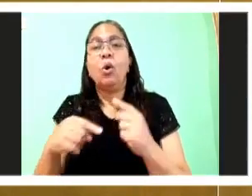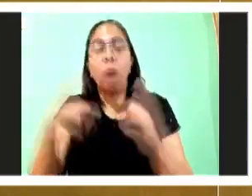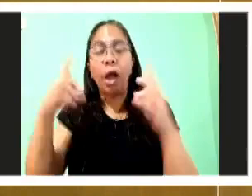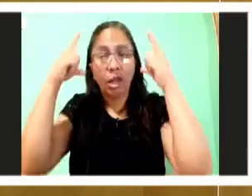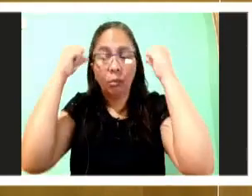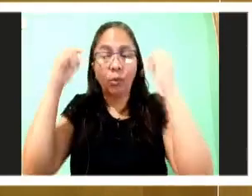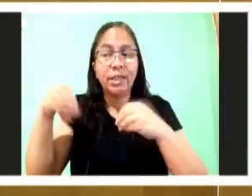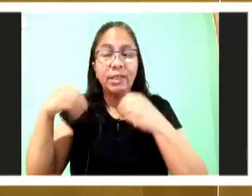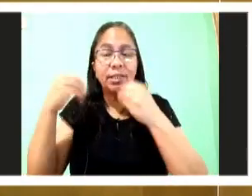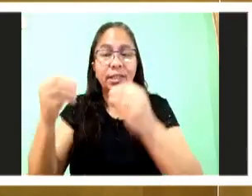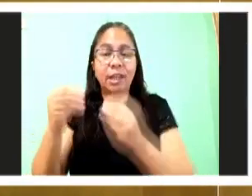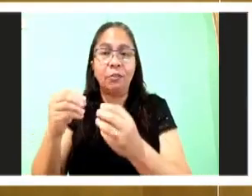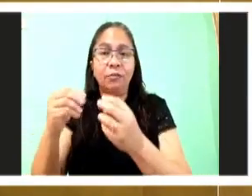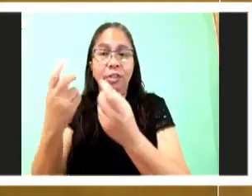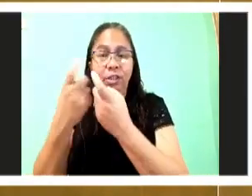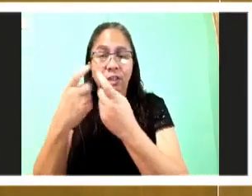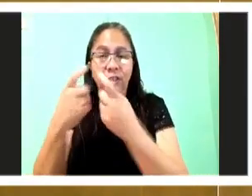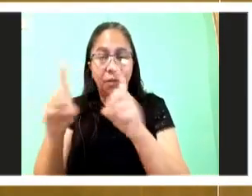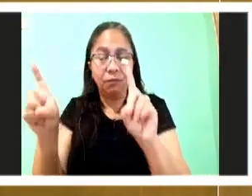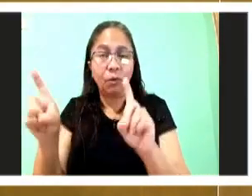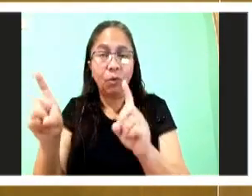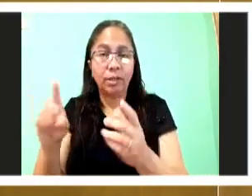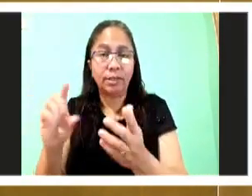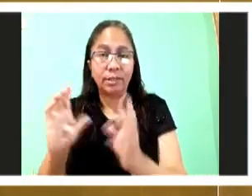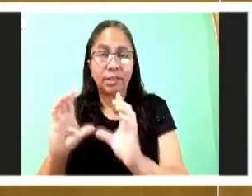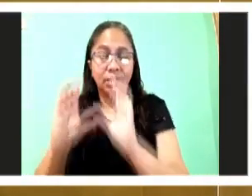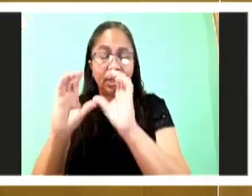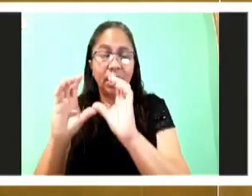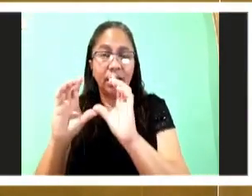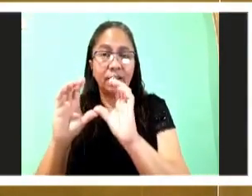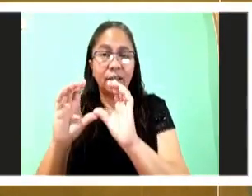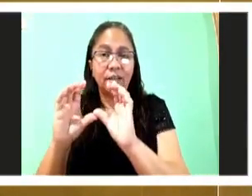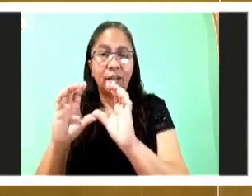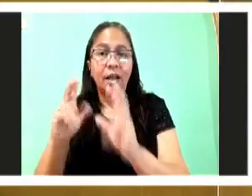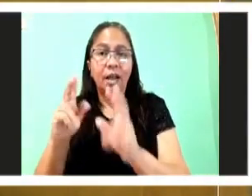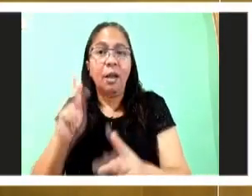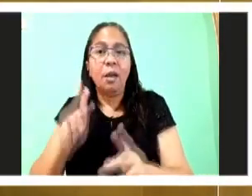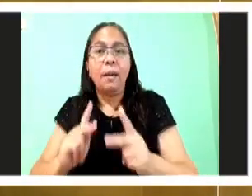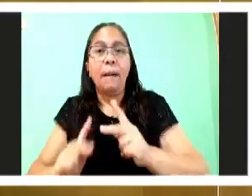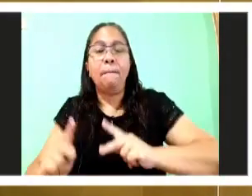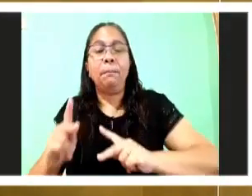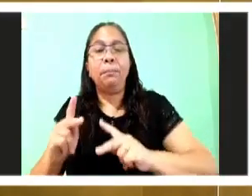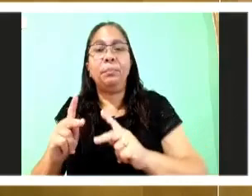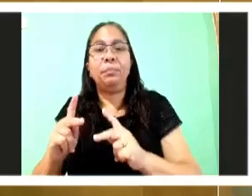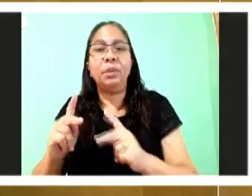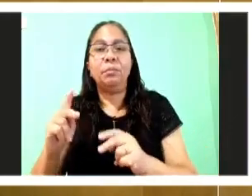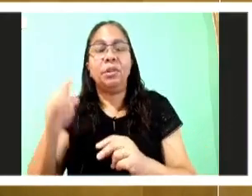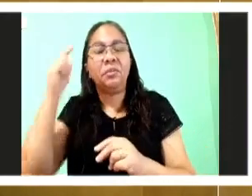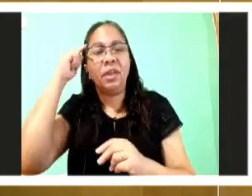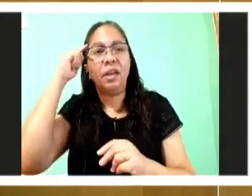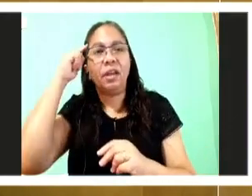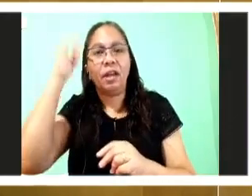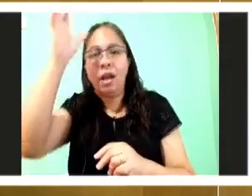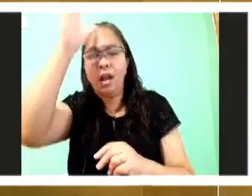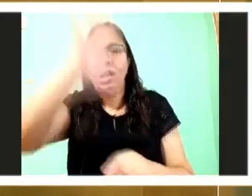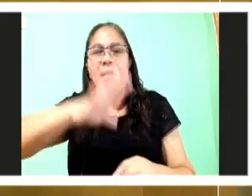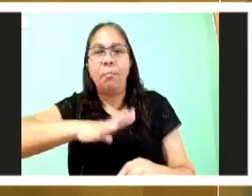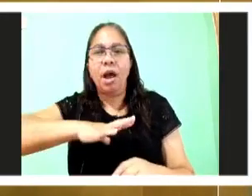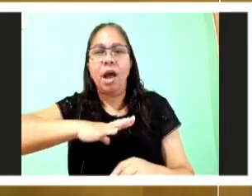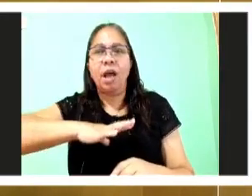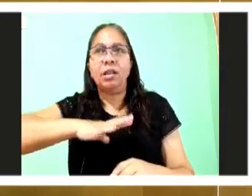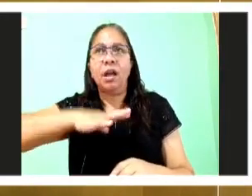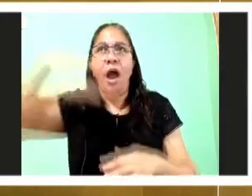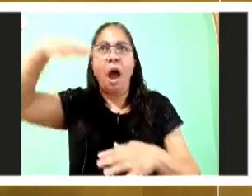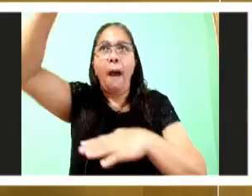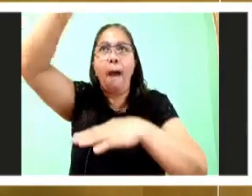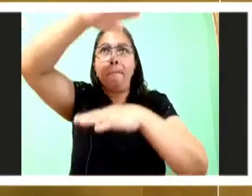the provision was translated as the man being above the woman as